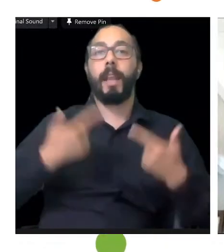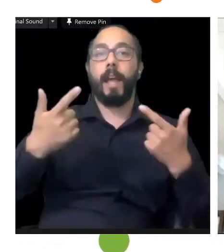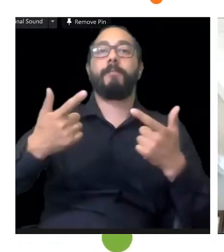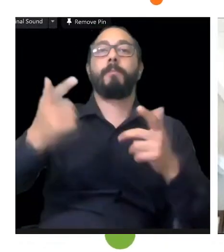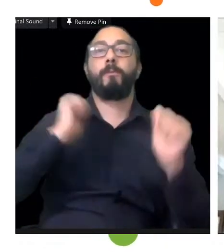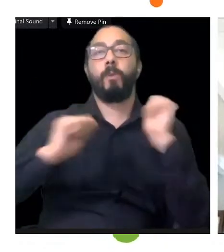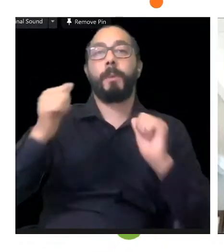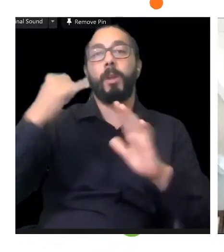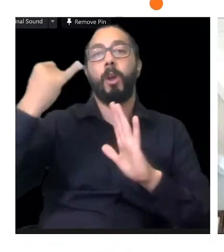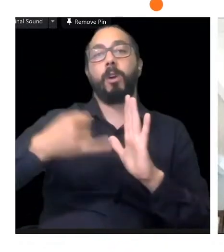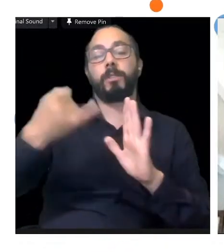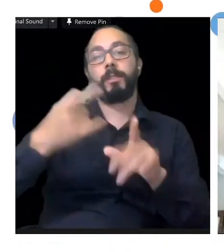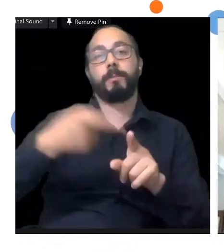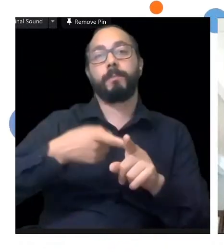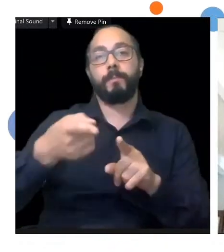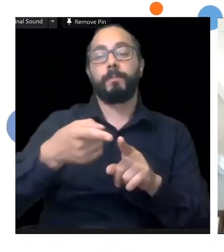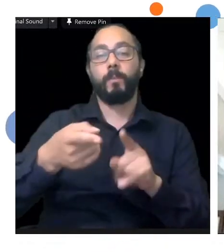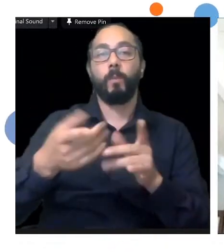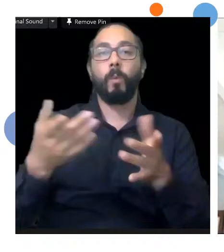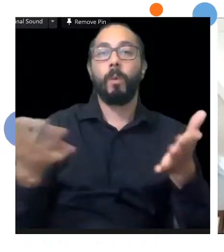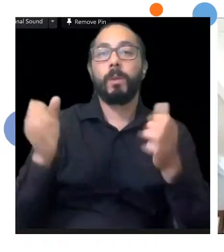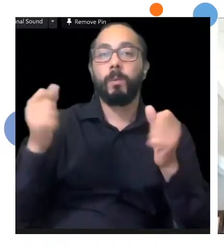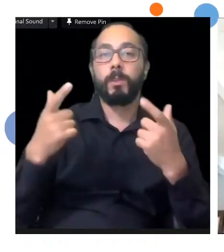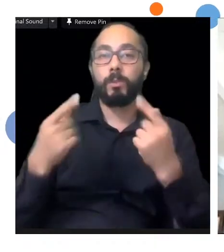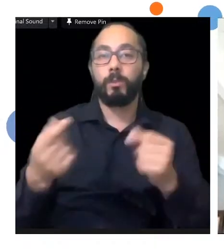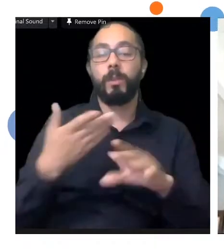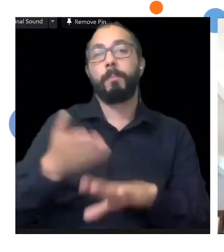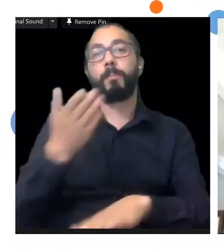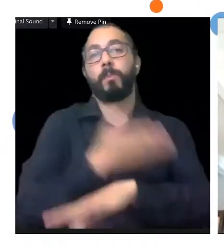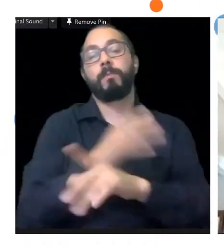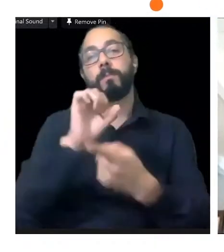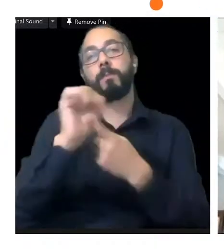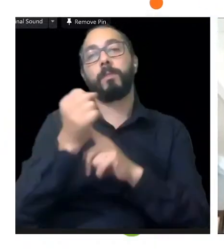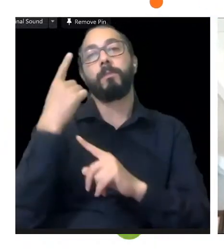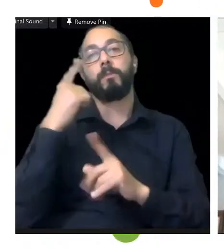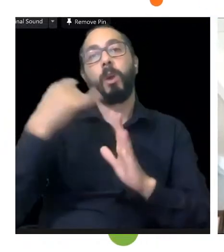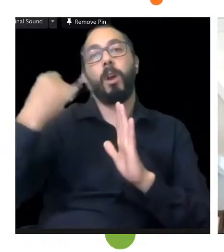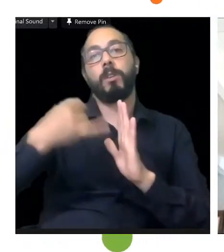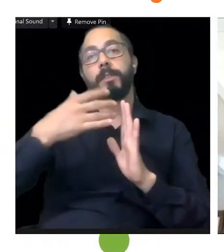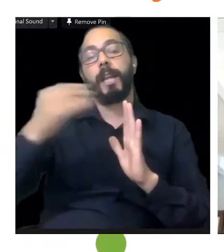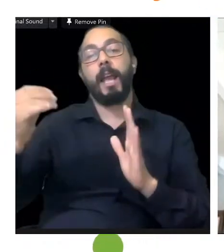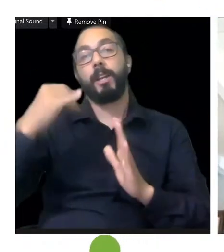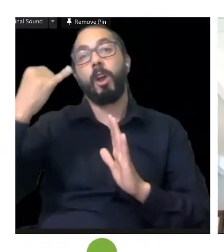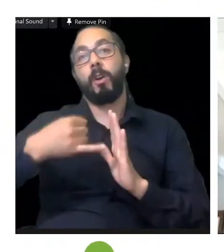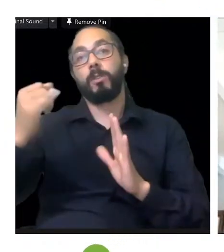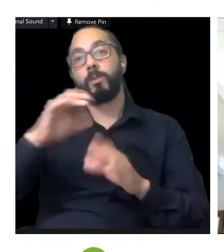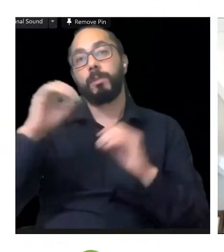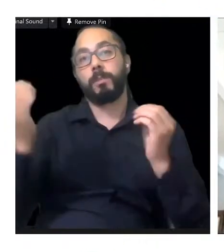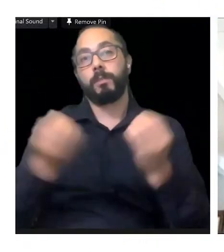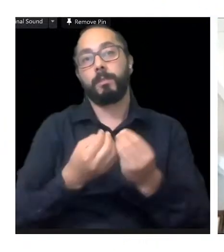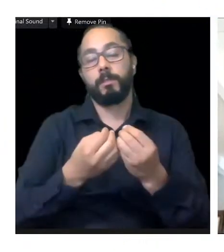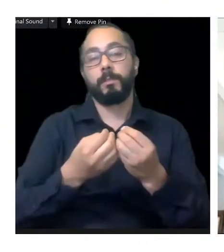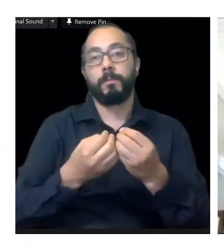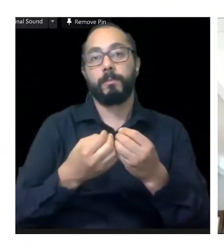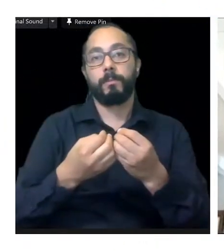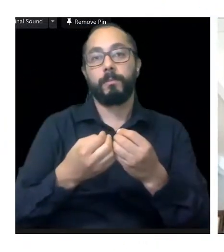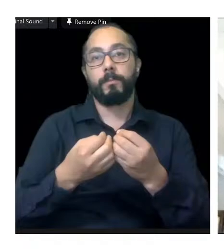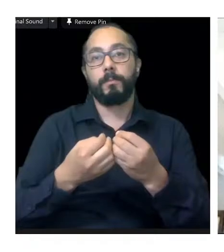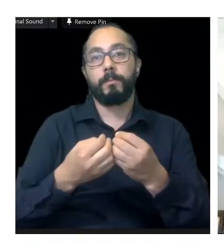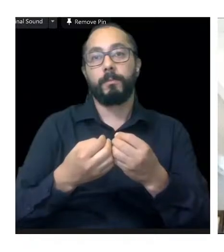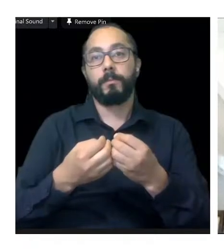we do to improve conditions for artists and arts organizations across the country. And so one